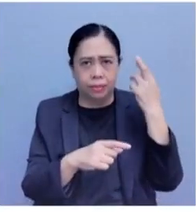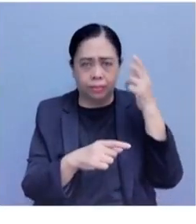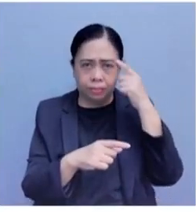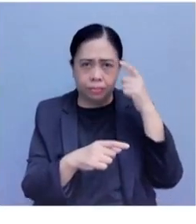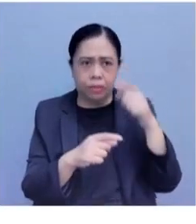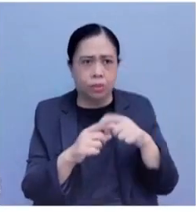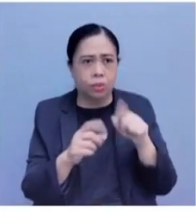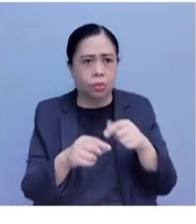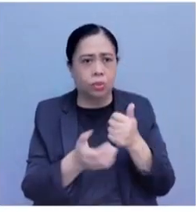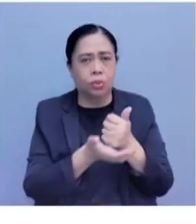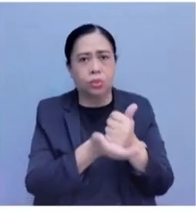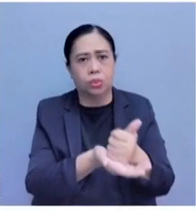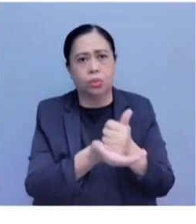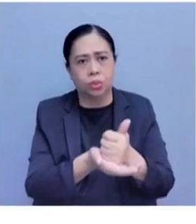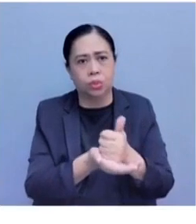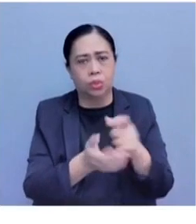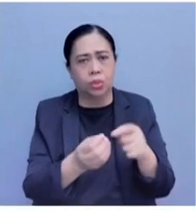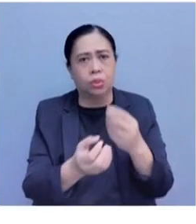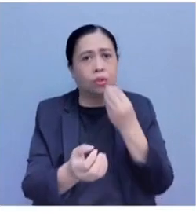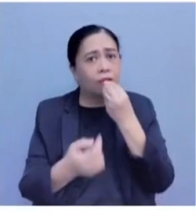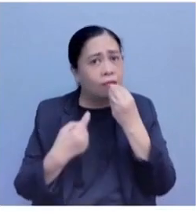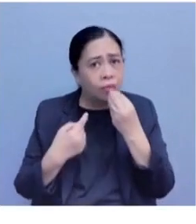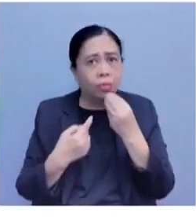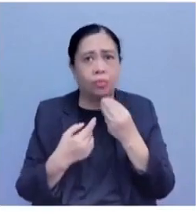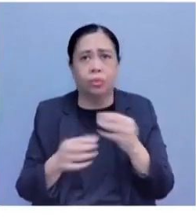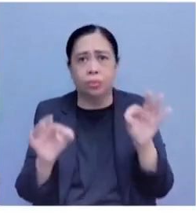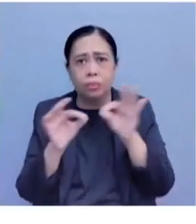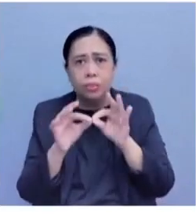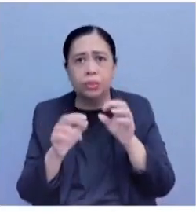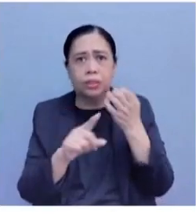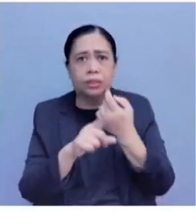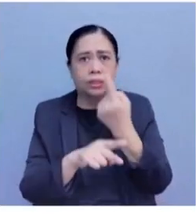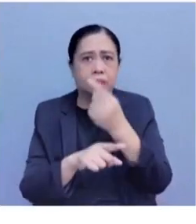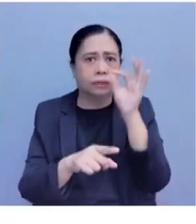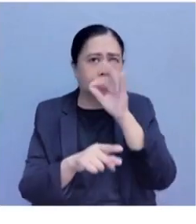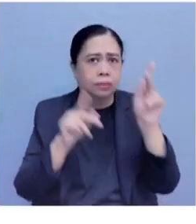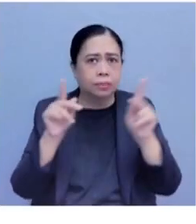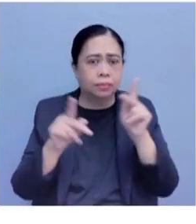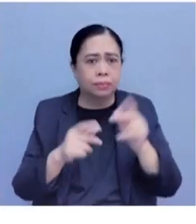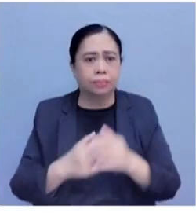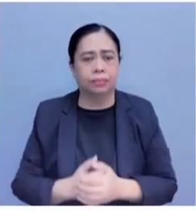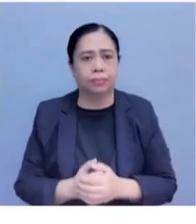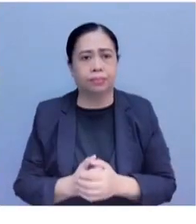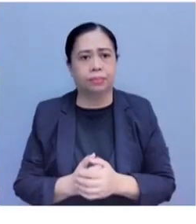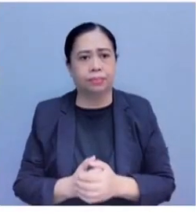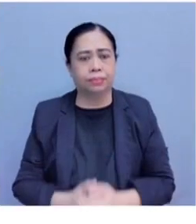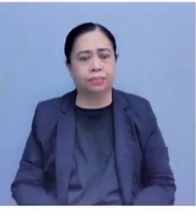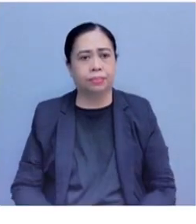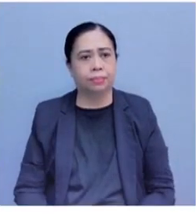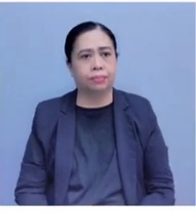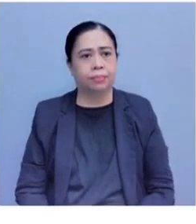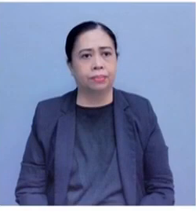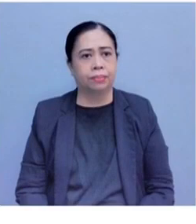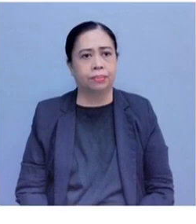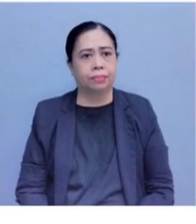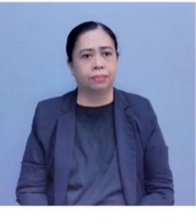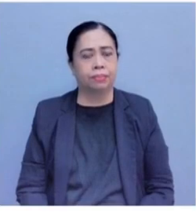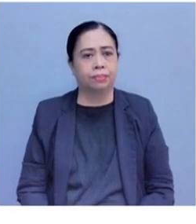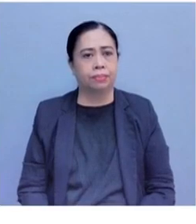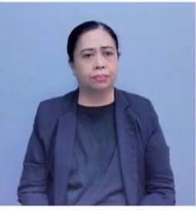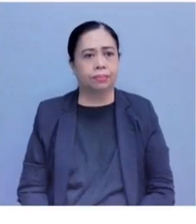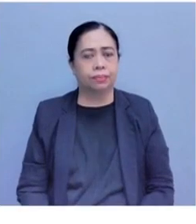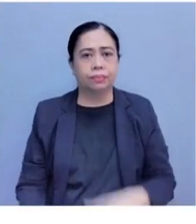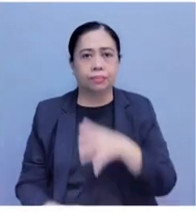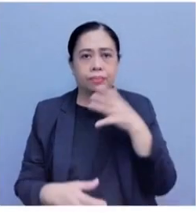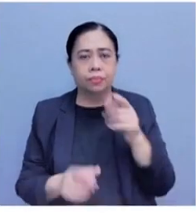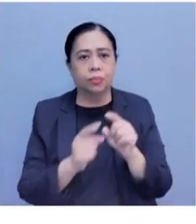pong tiyan o yung pong pagkain ng ating pong mga bawat isang mamamayan. Itaas yung buying price. Agriculture